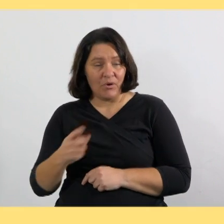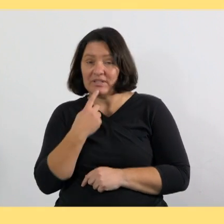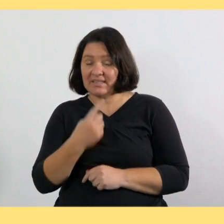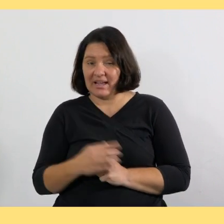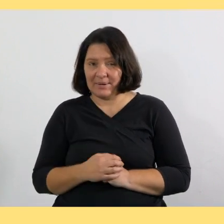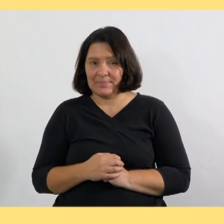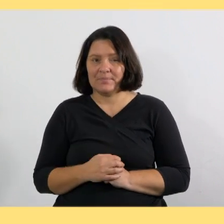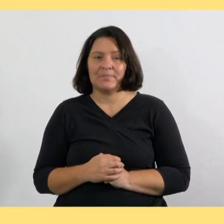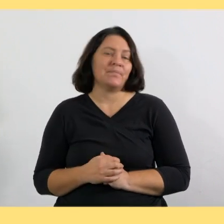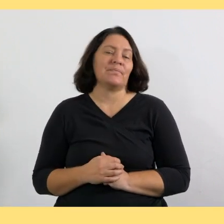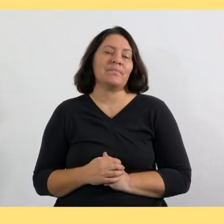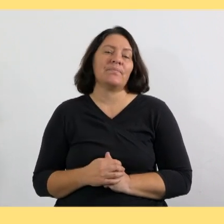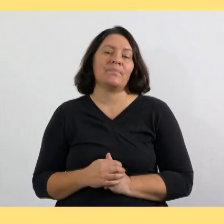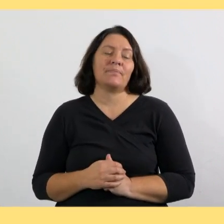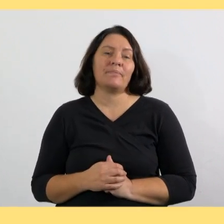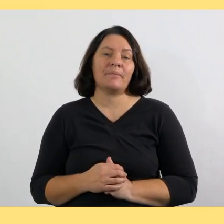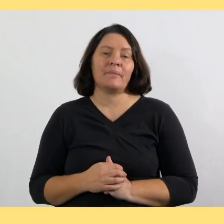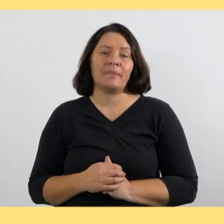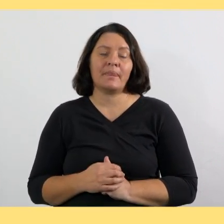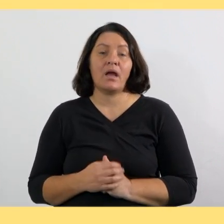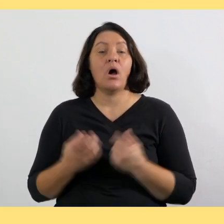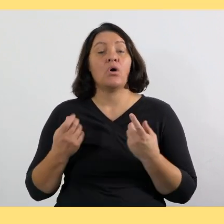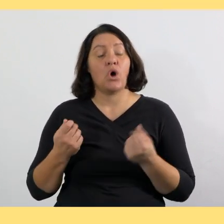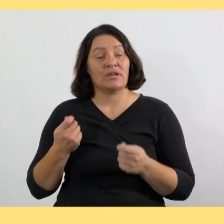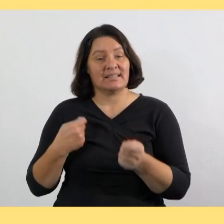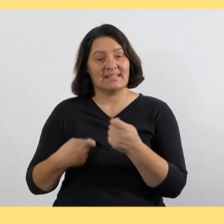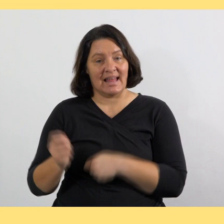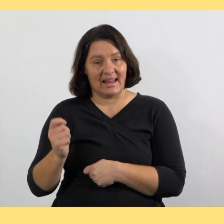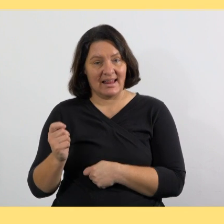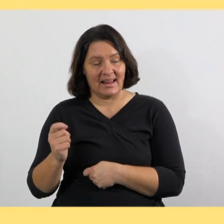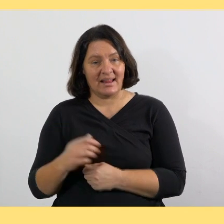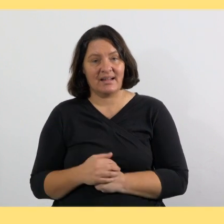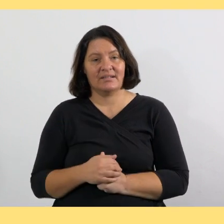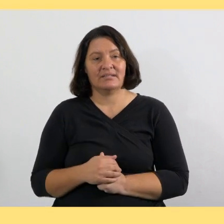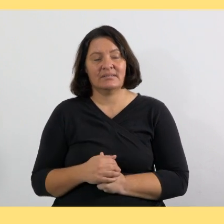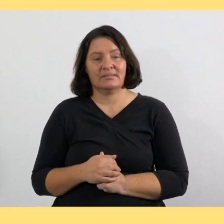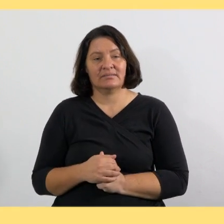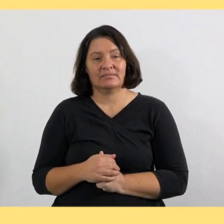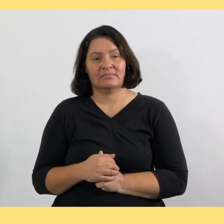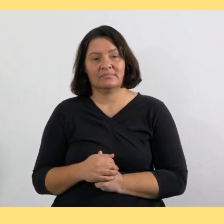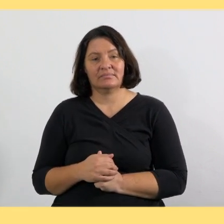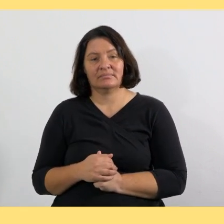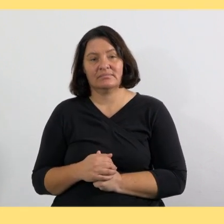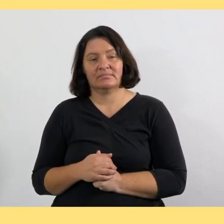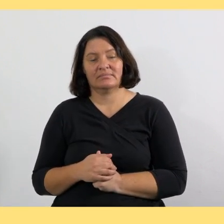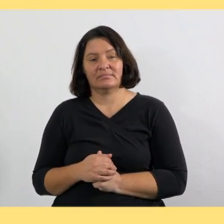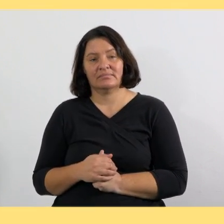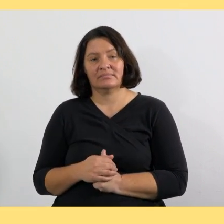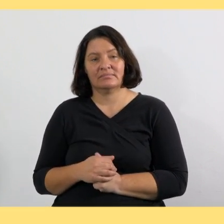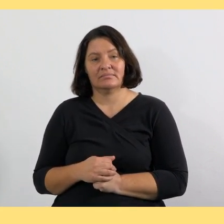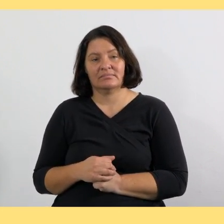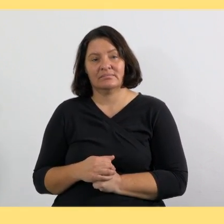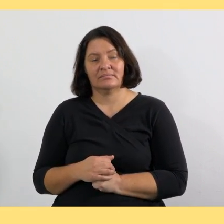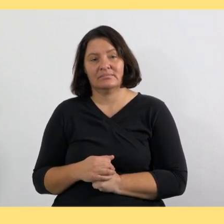cost of sales. Cost of sales. Cost of sales from